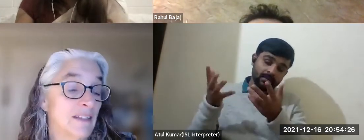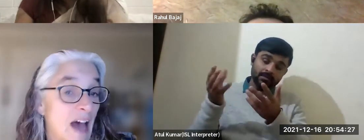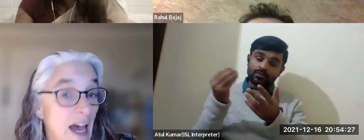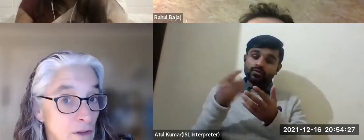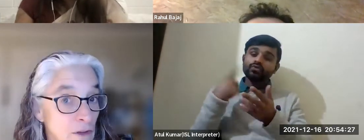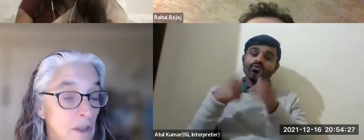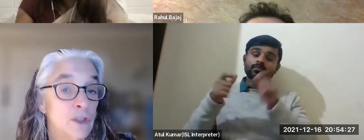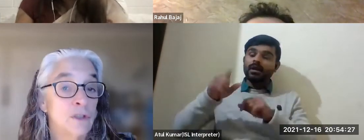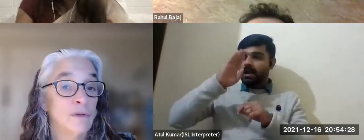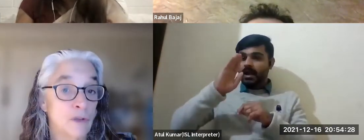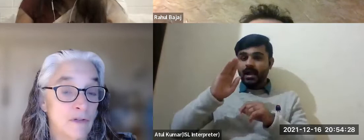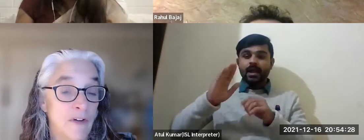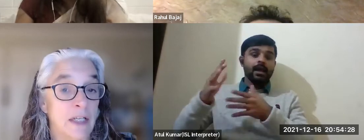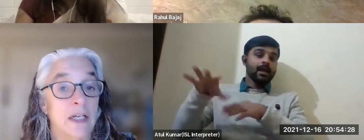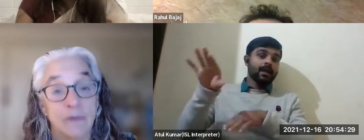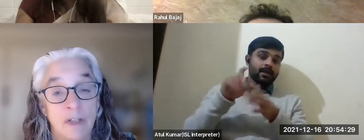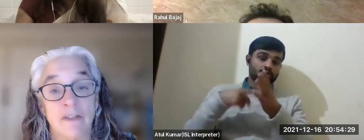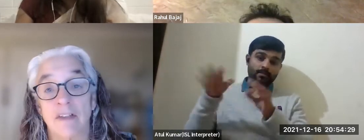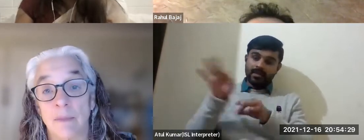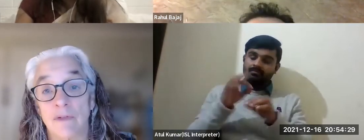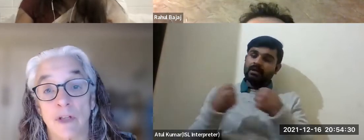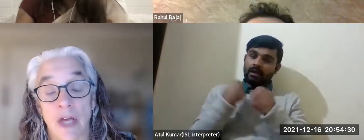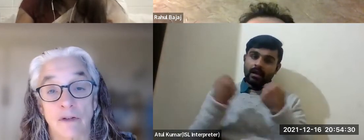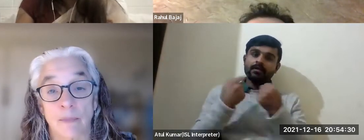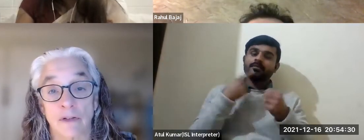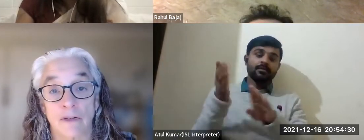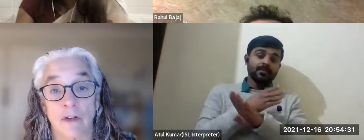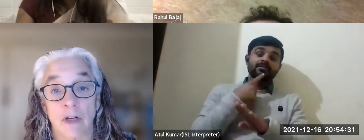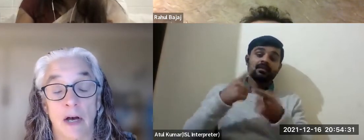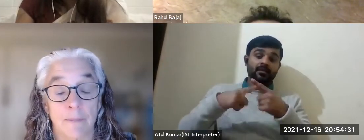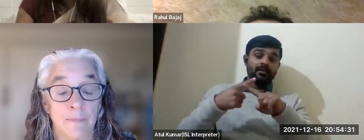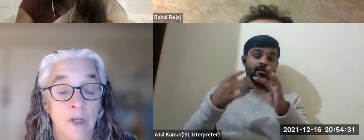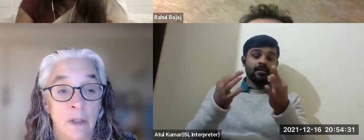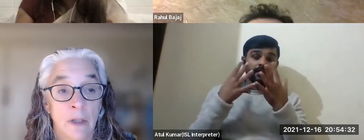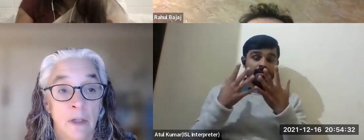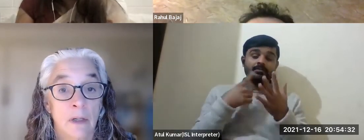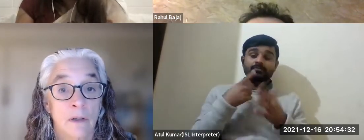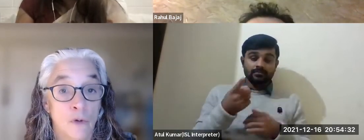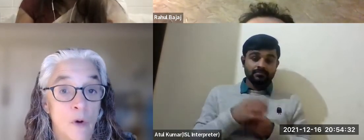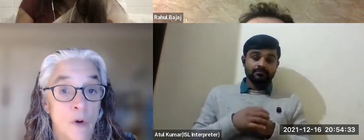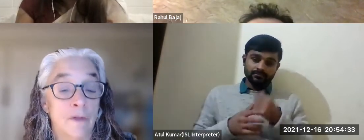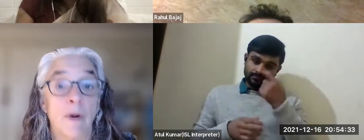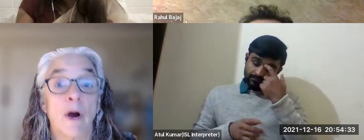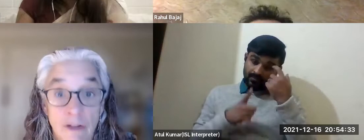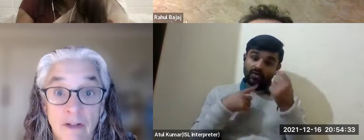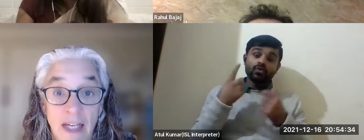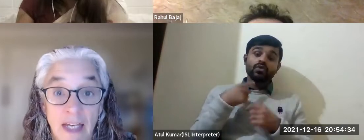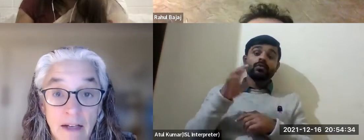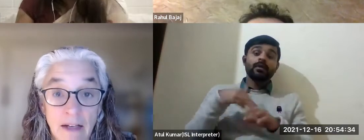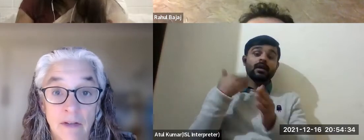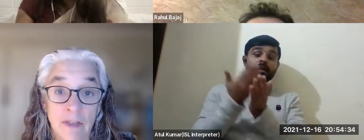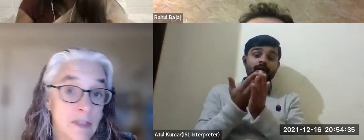somebody that gets hired to do the fighting. As well as I said before, the experts who are the parties